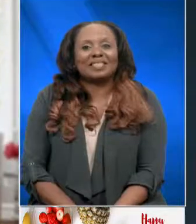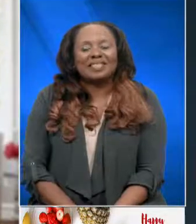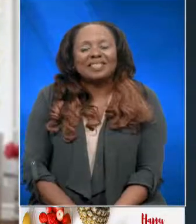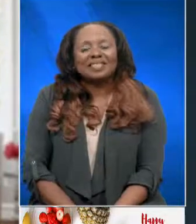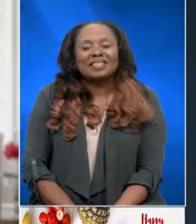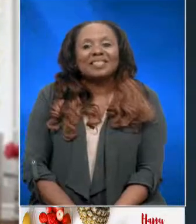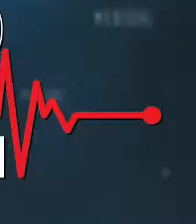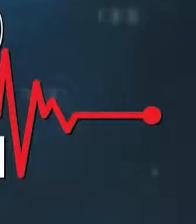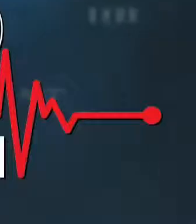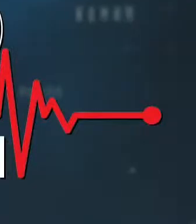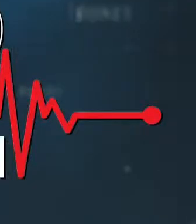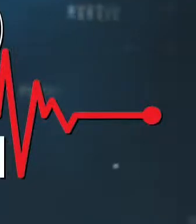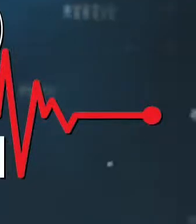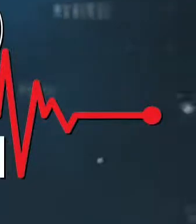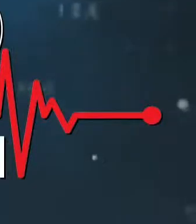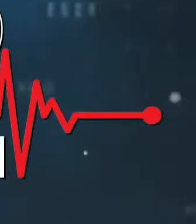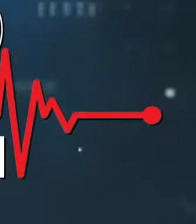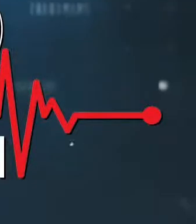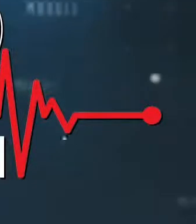the break.